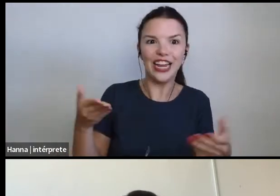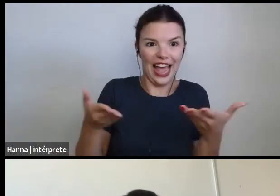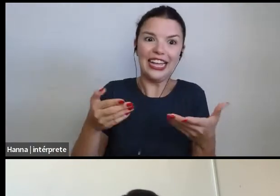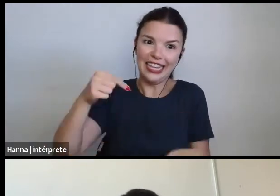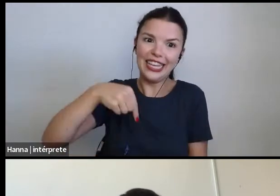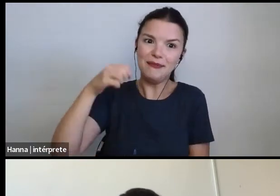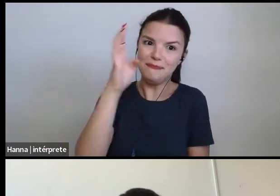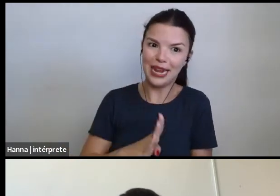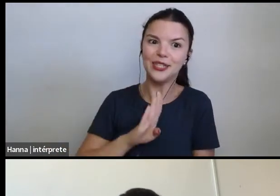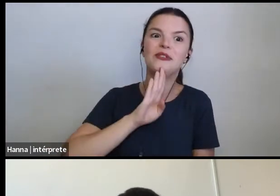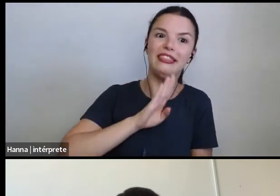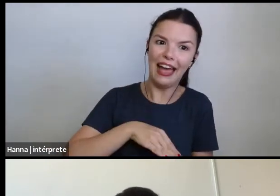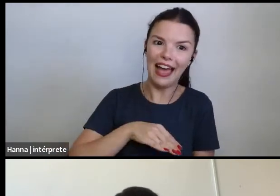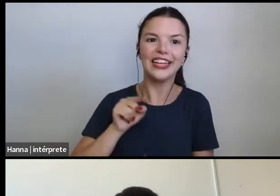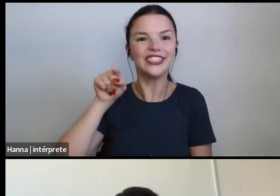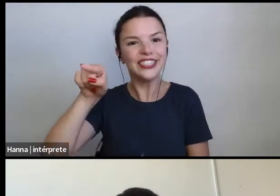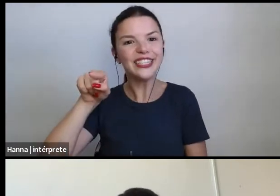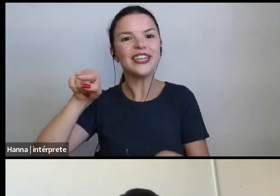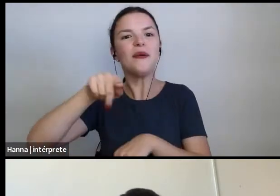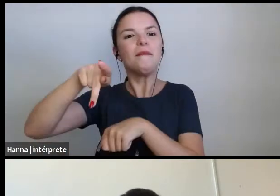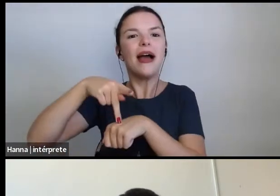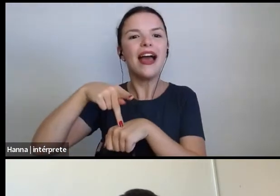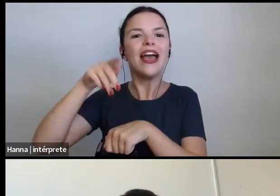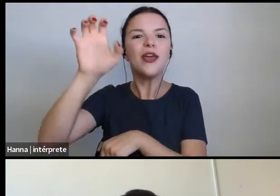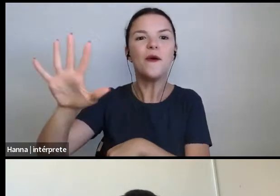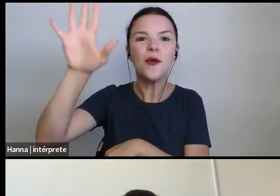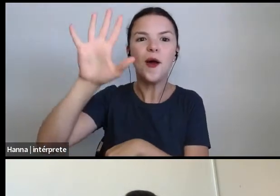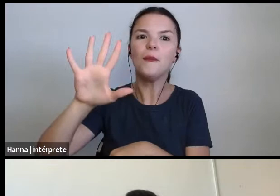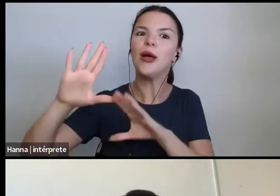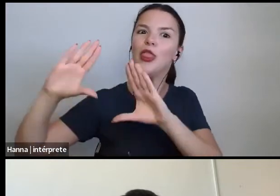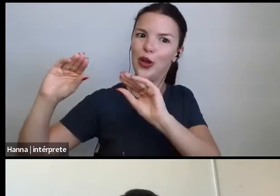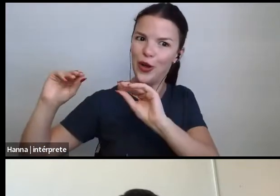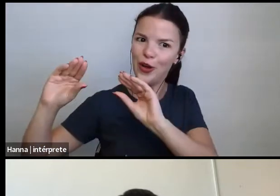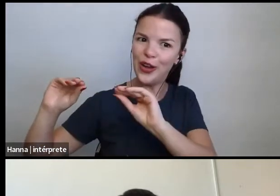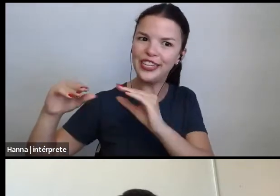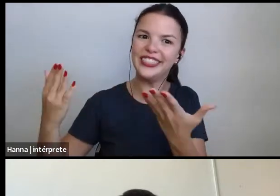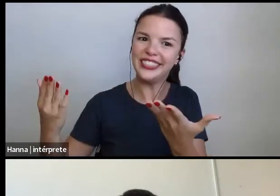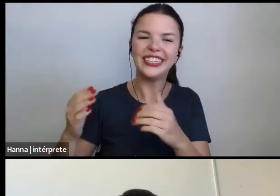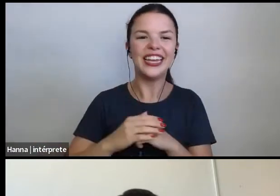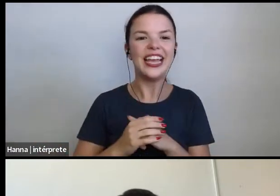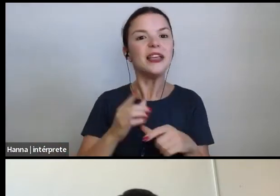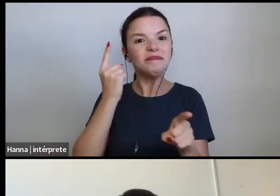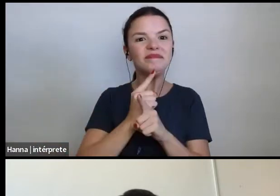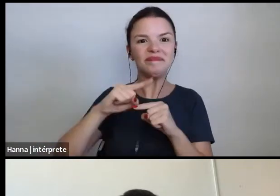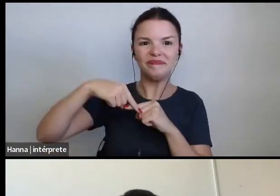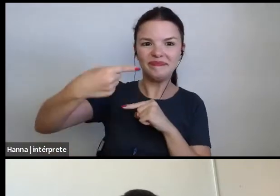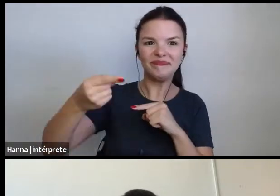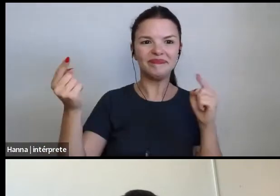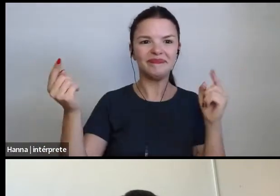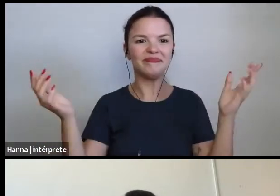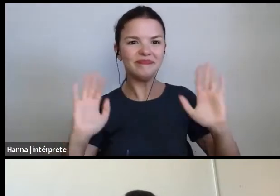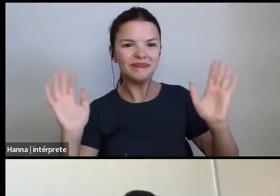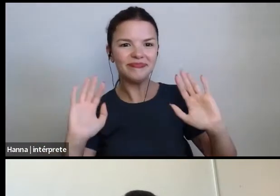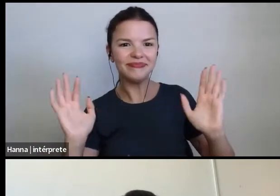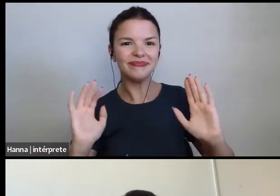nice evening there in Europe, and see you all soon. Bye-bye.